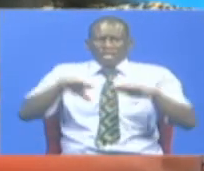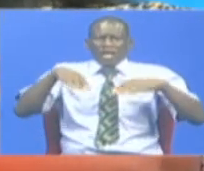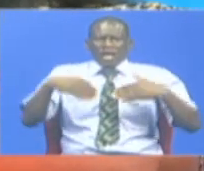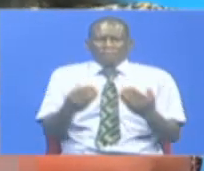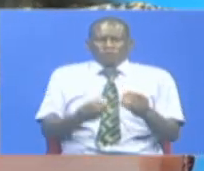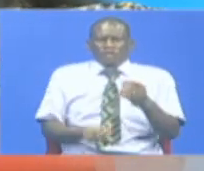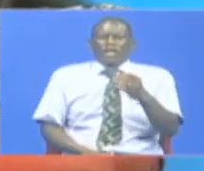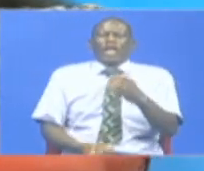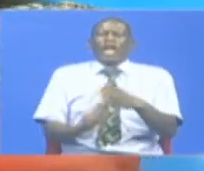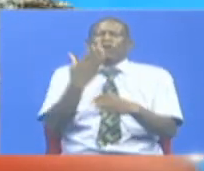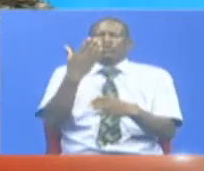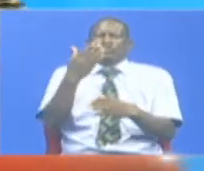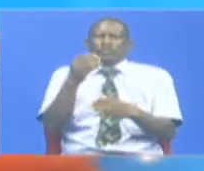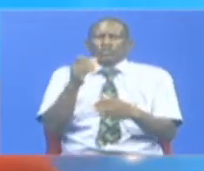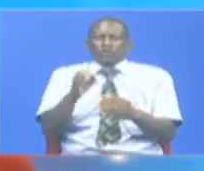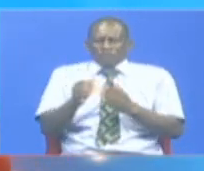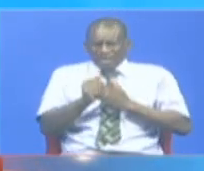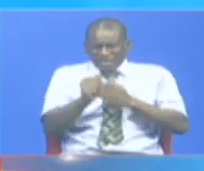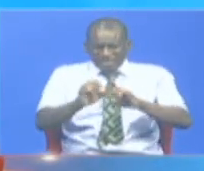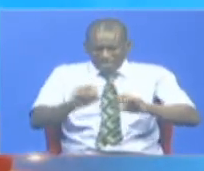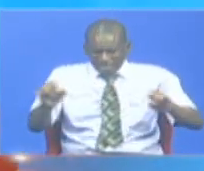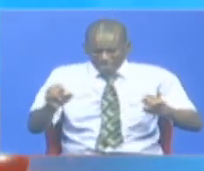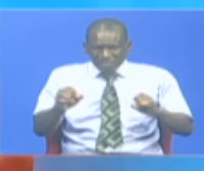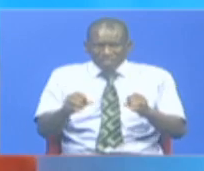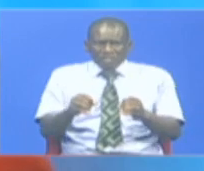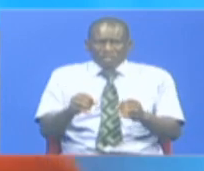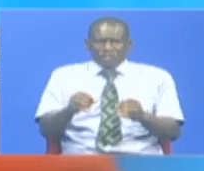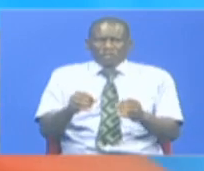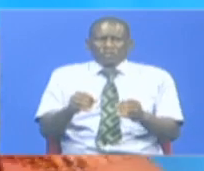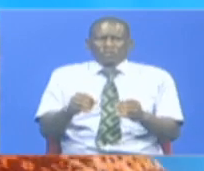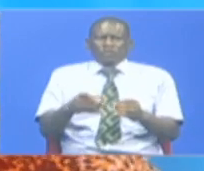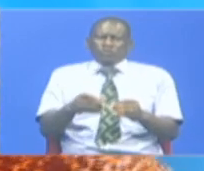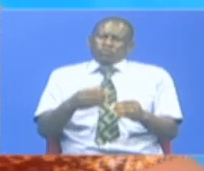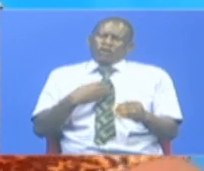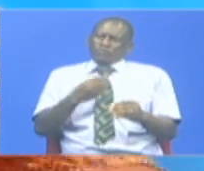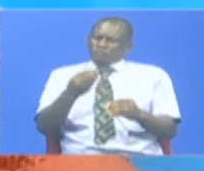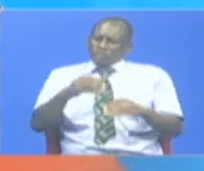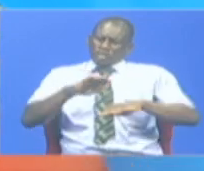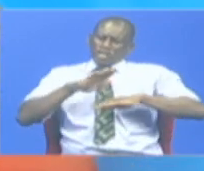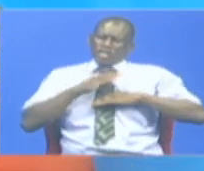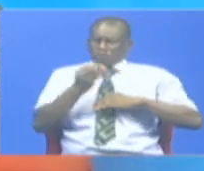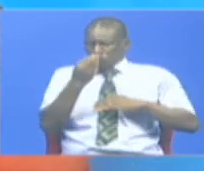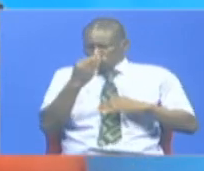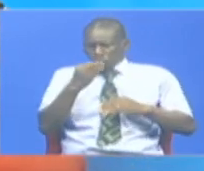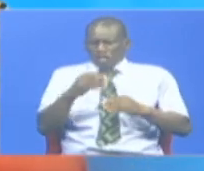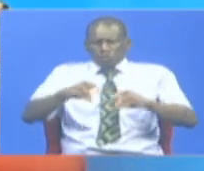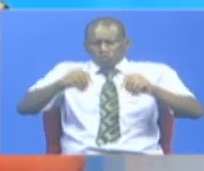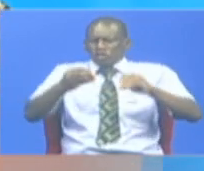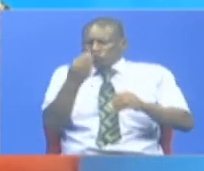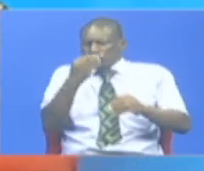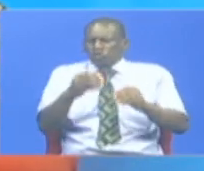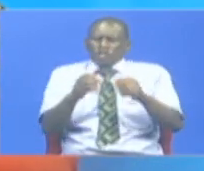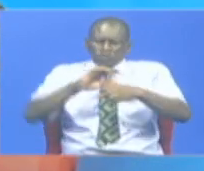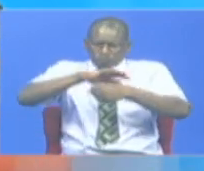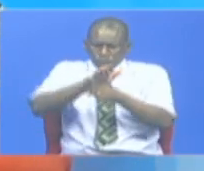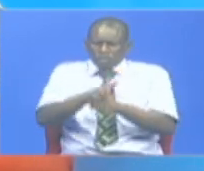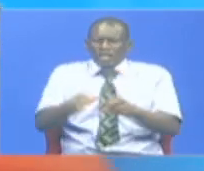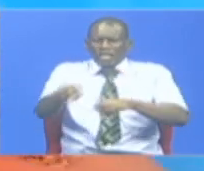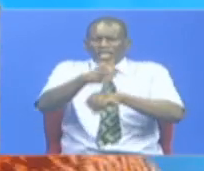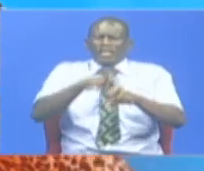launch of the guidelines to embed nutrition security in the COVID-19 national